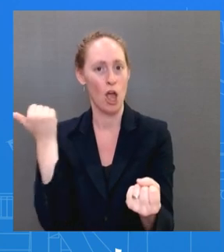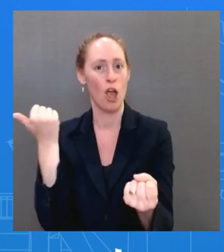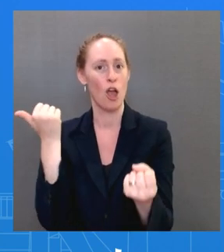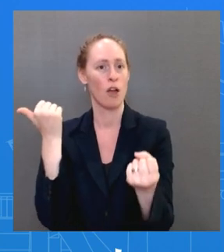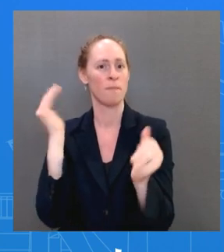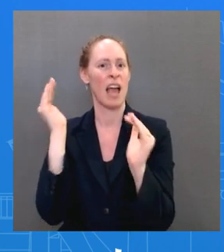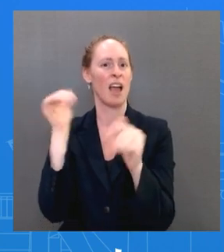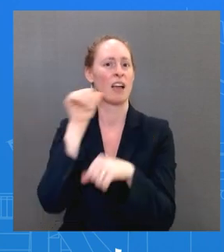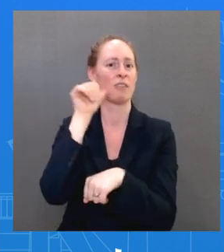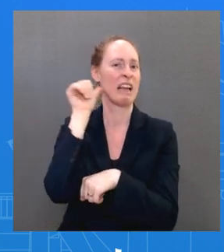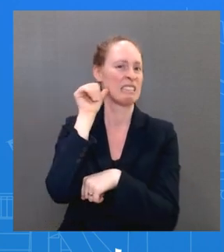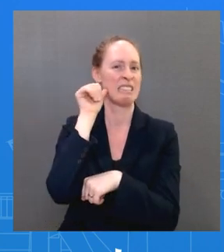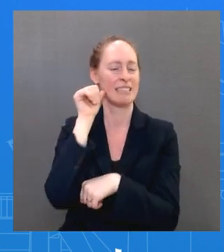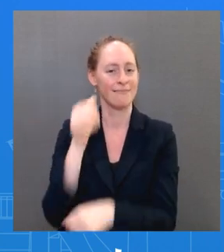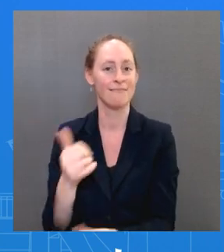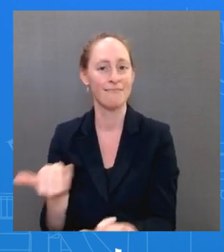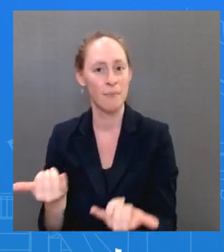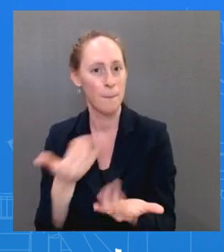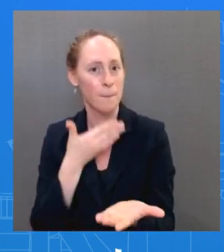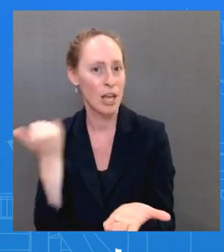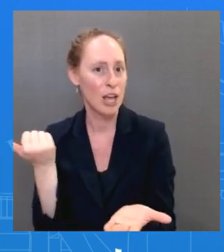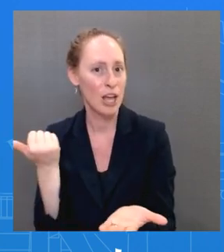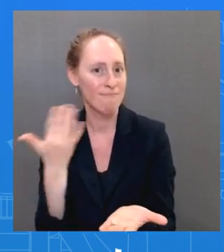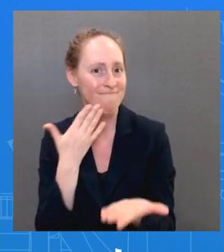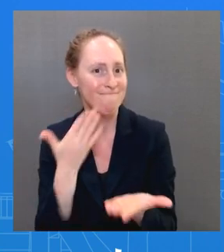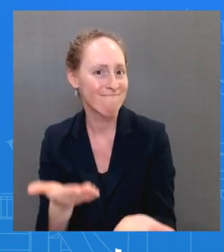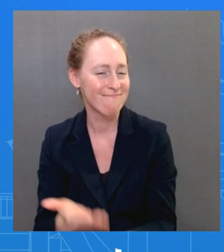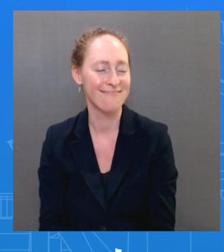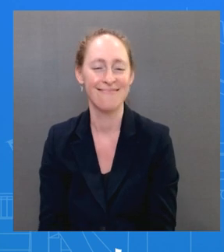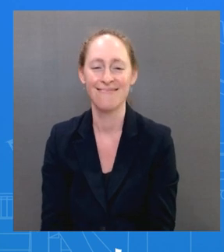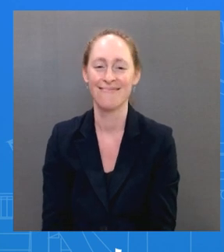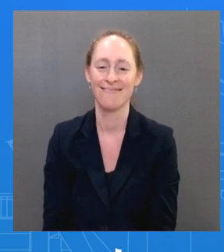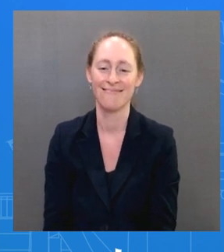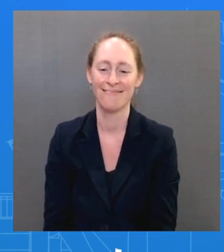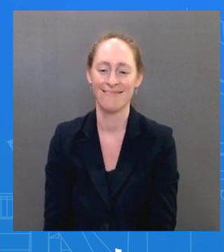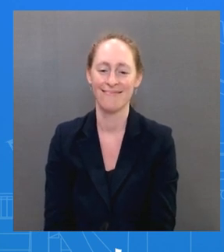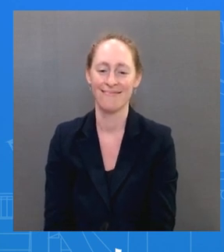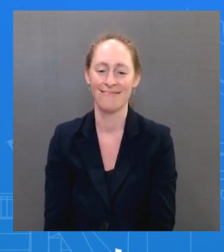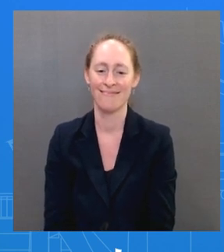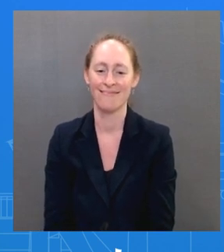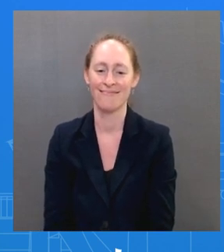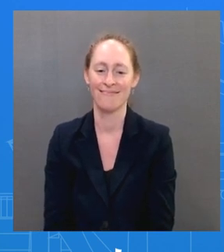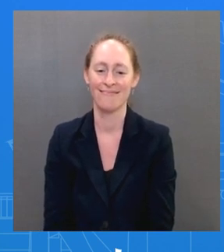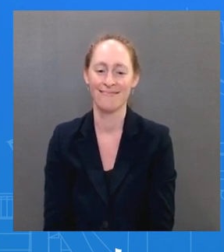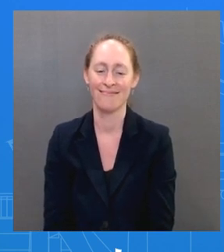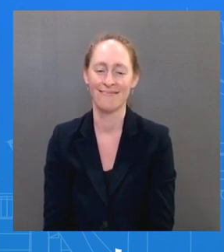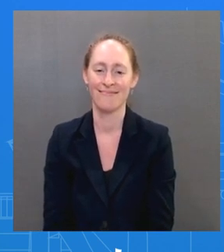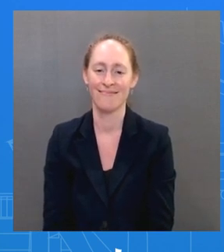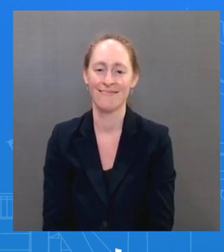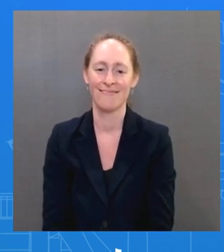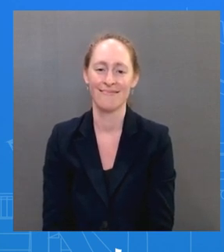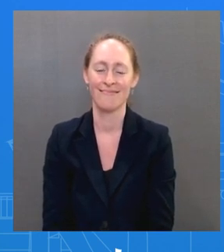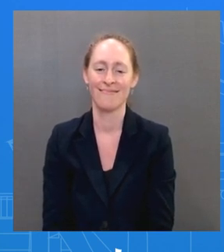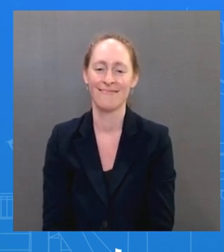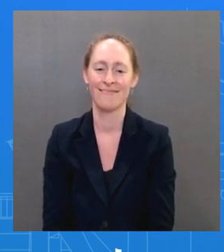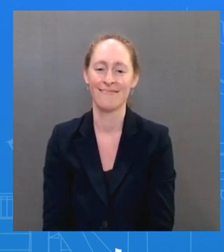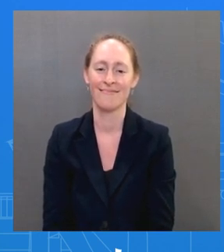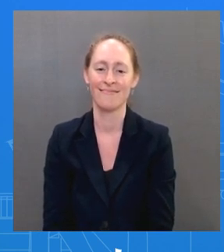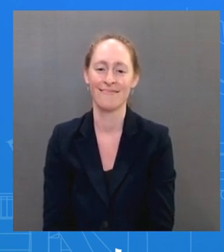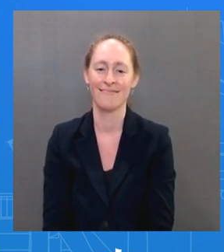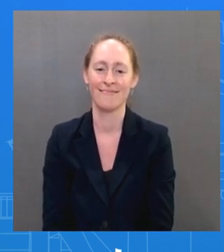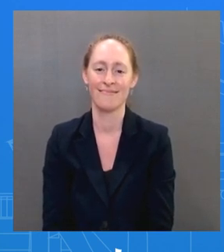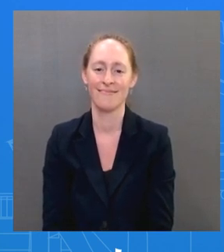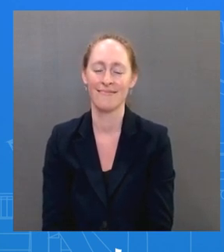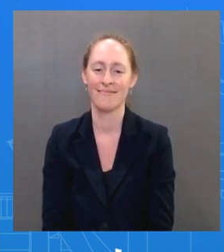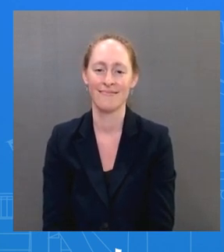well. I understand there's been questions about Dr. O'Connor, but does the White House plan on making him available for questions, making him